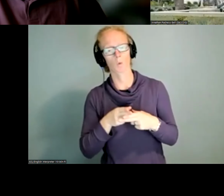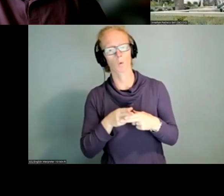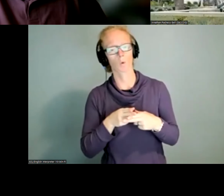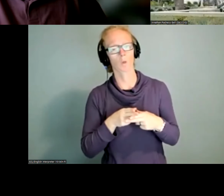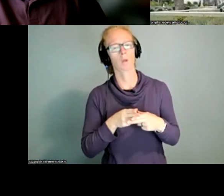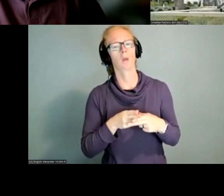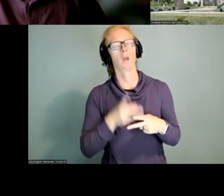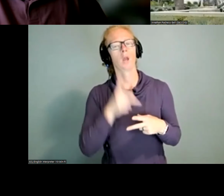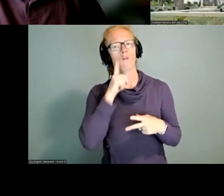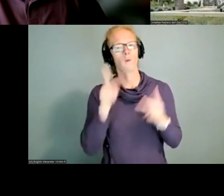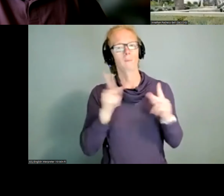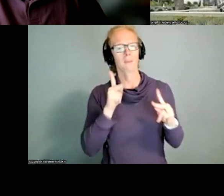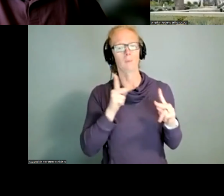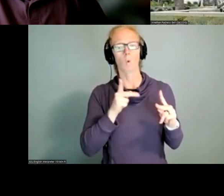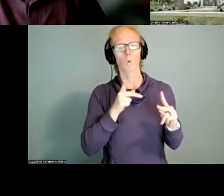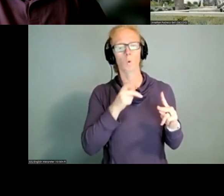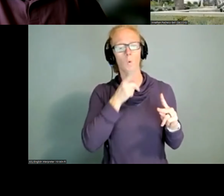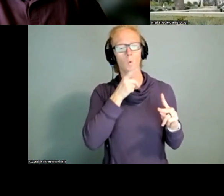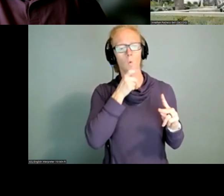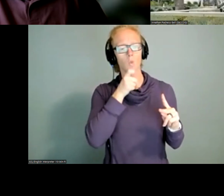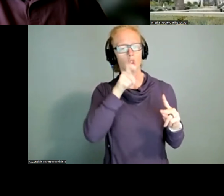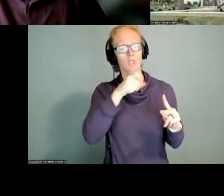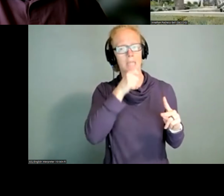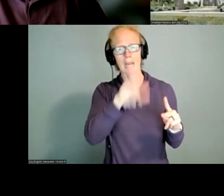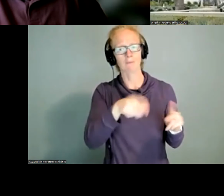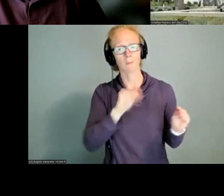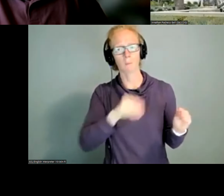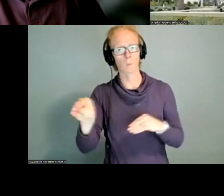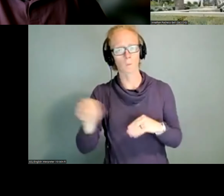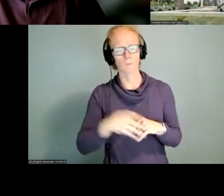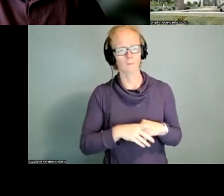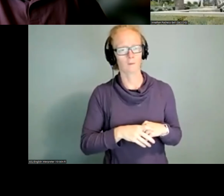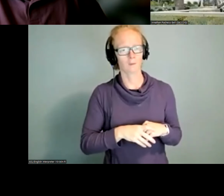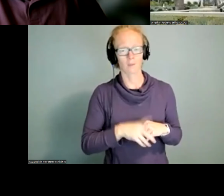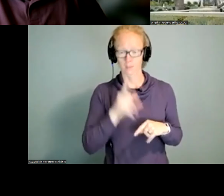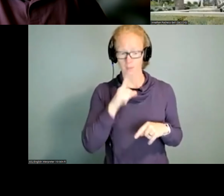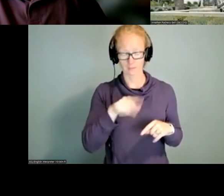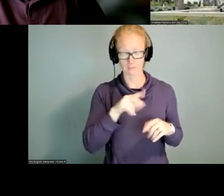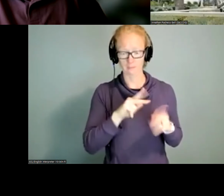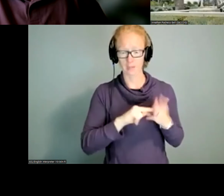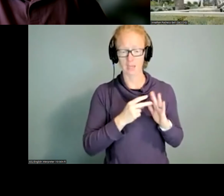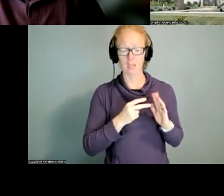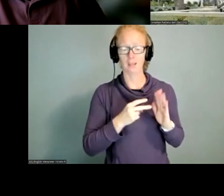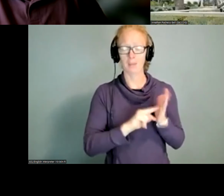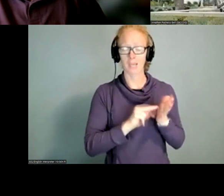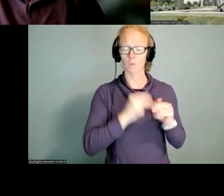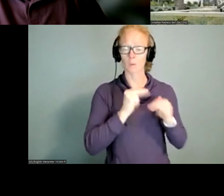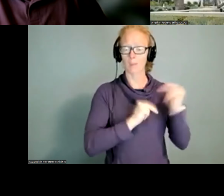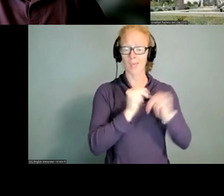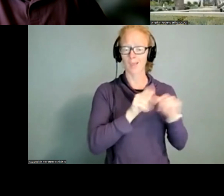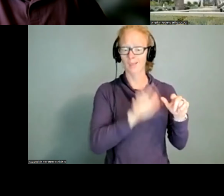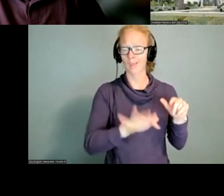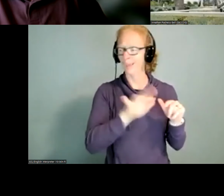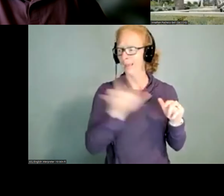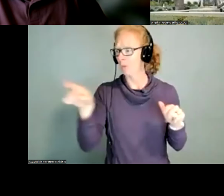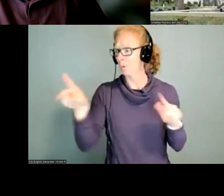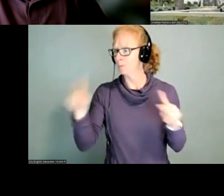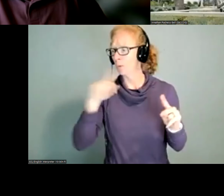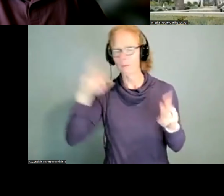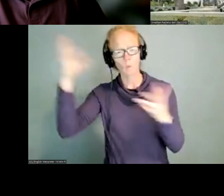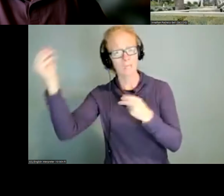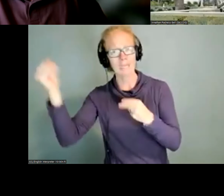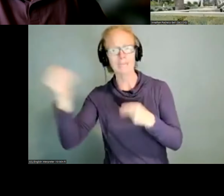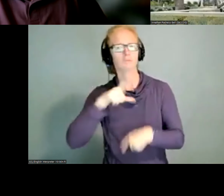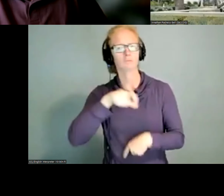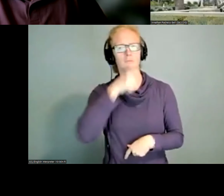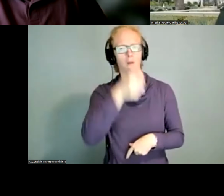communities, especially for certain types of, land use categories, such as the brownfields, which are at